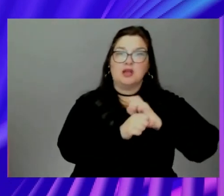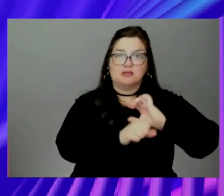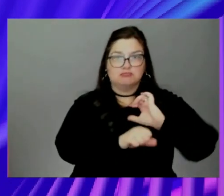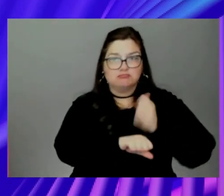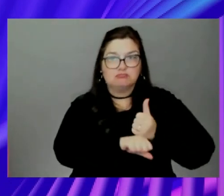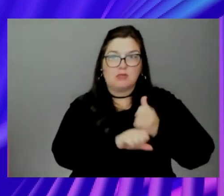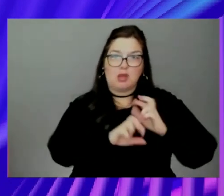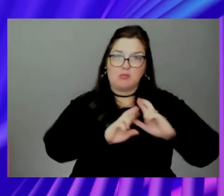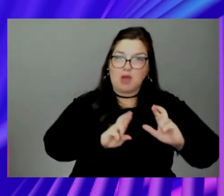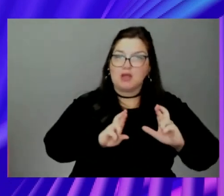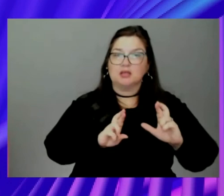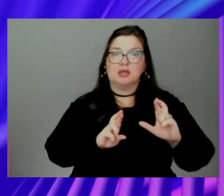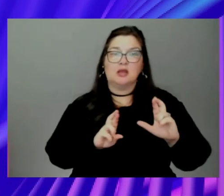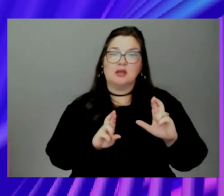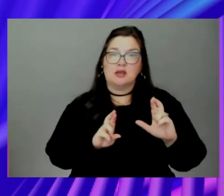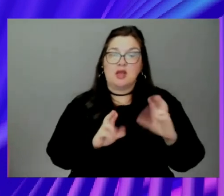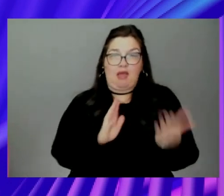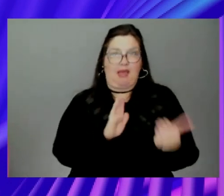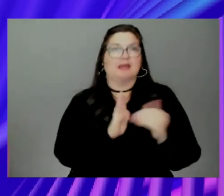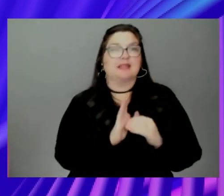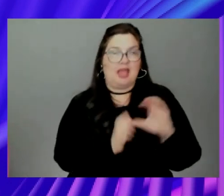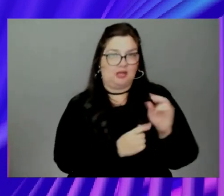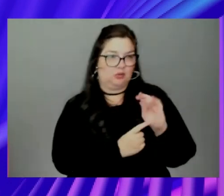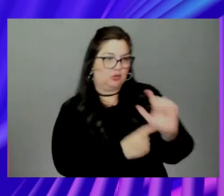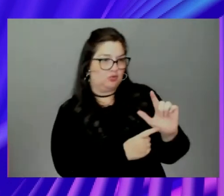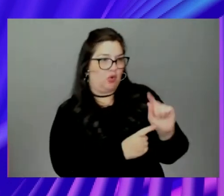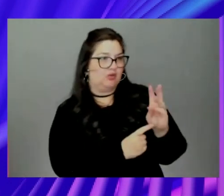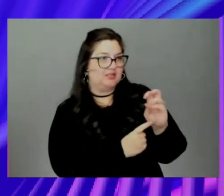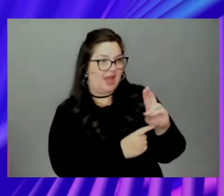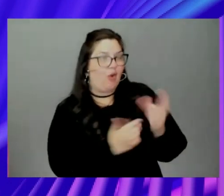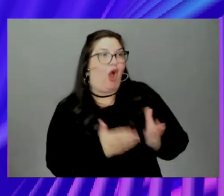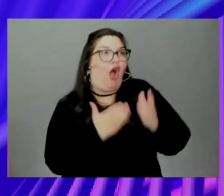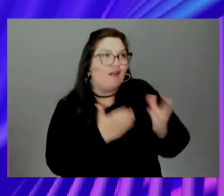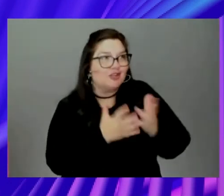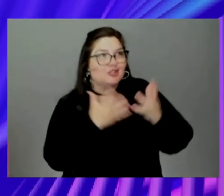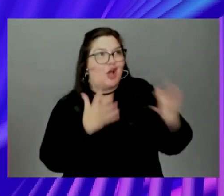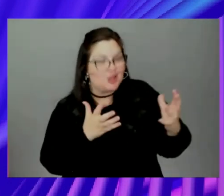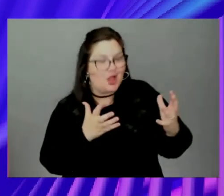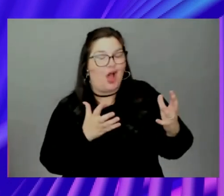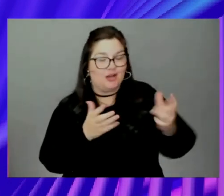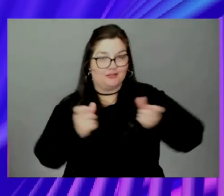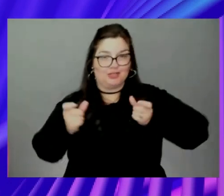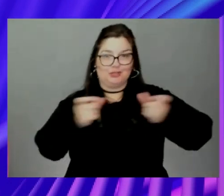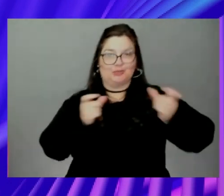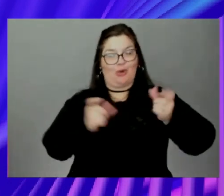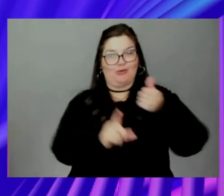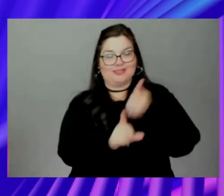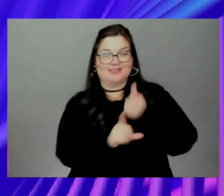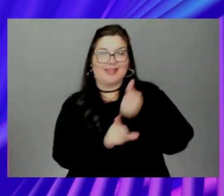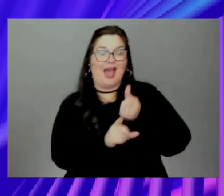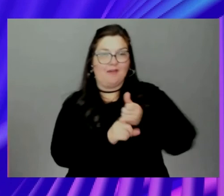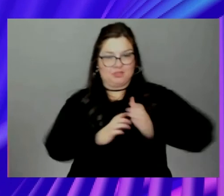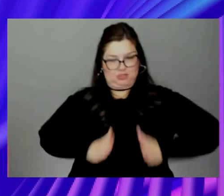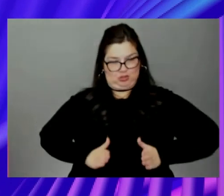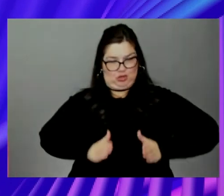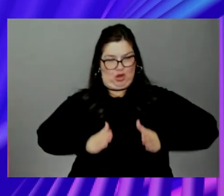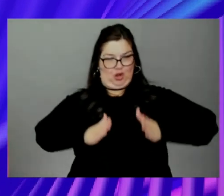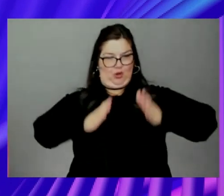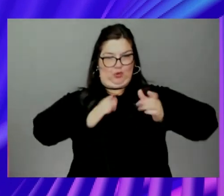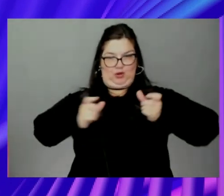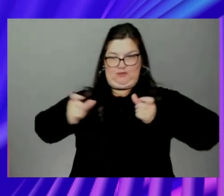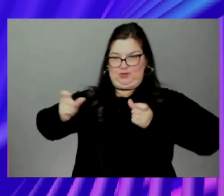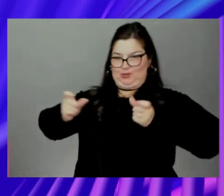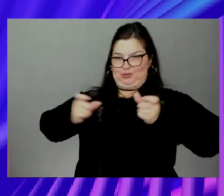because now Controltower offers a lot of control. Yeah. It's the tower of control. And so you have role-based